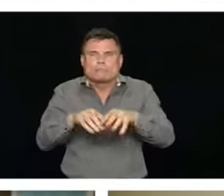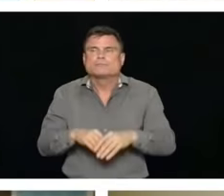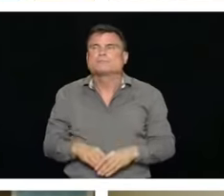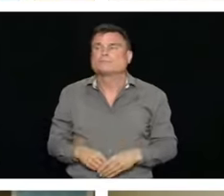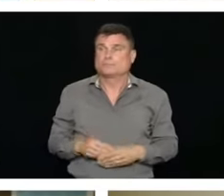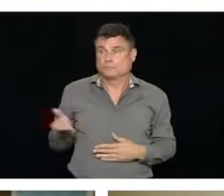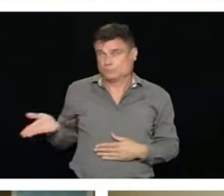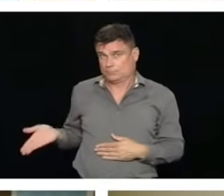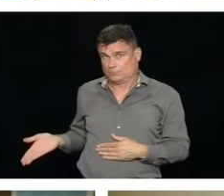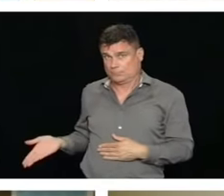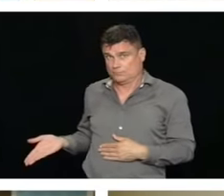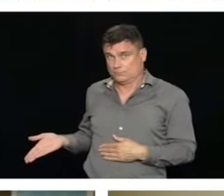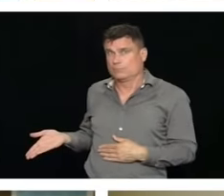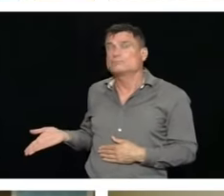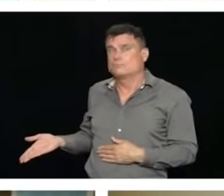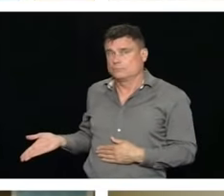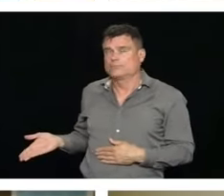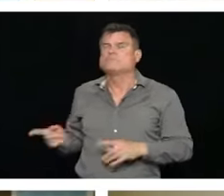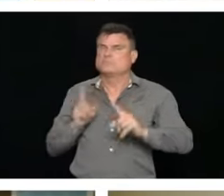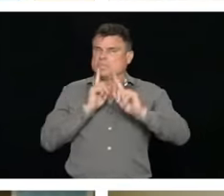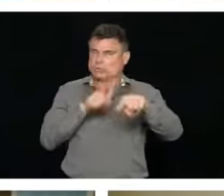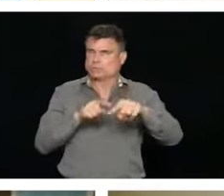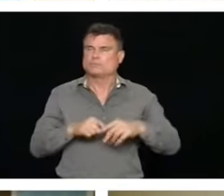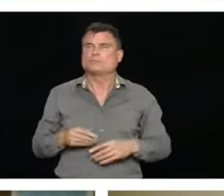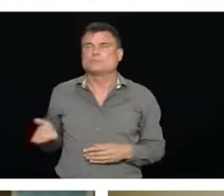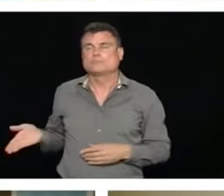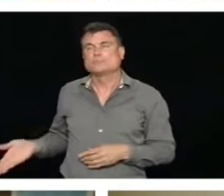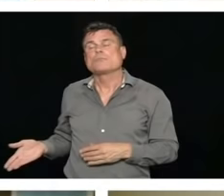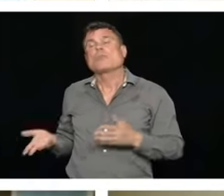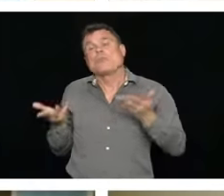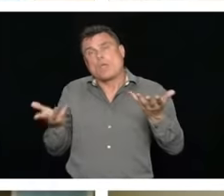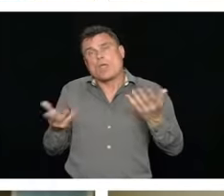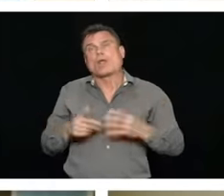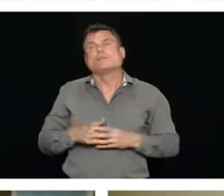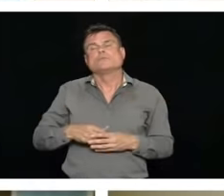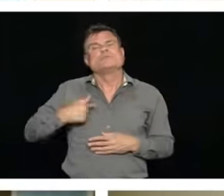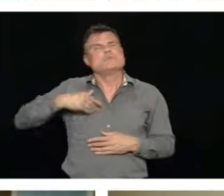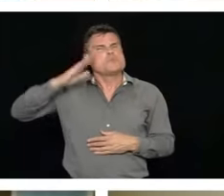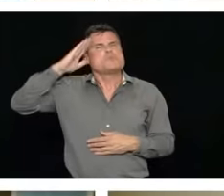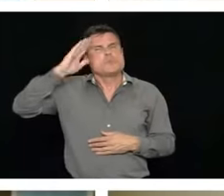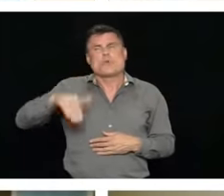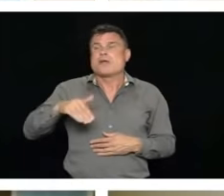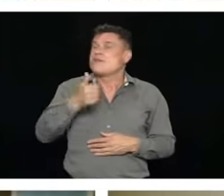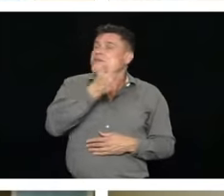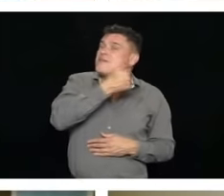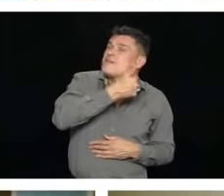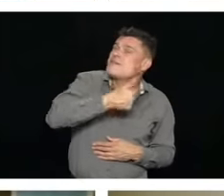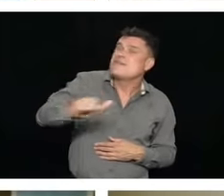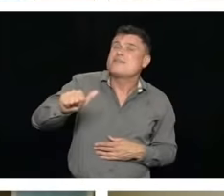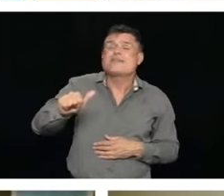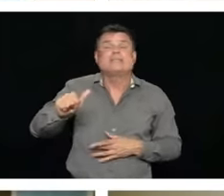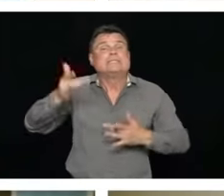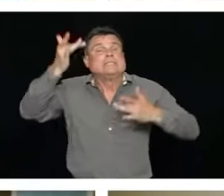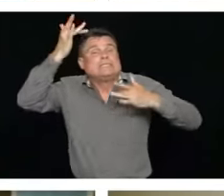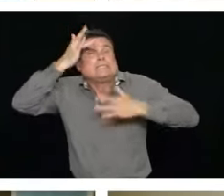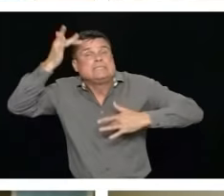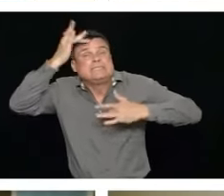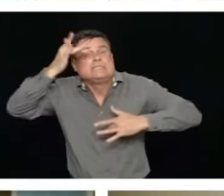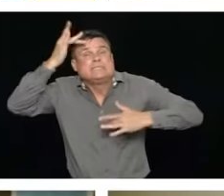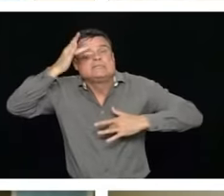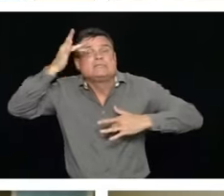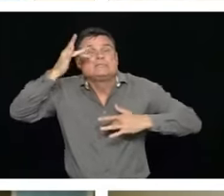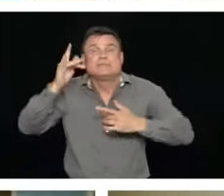special relationship with viruses, and it's different and it impacts them in a different way than it impacts